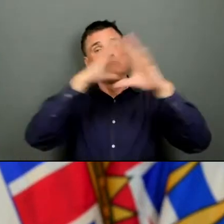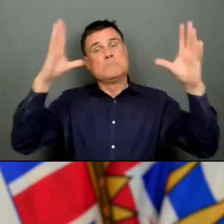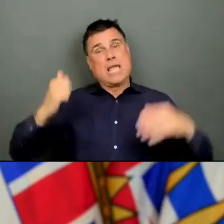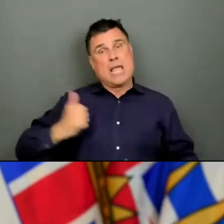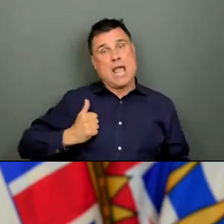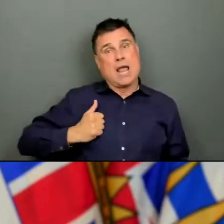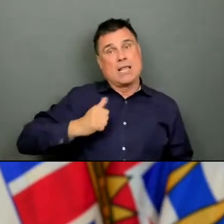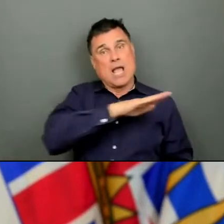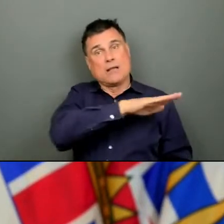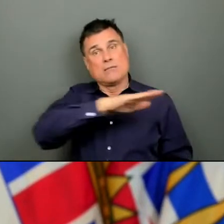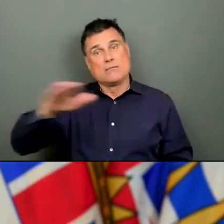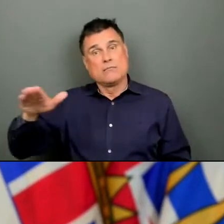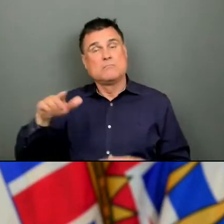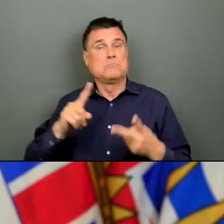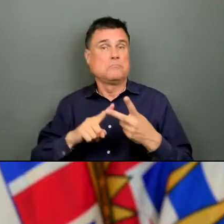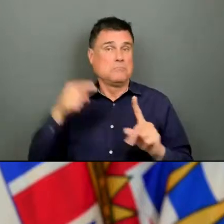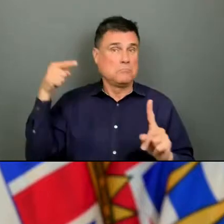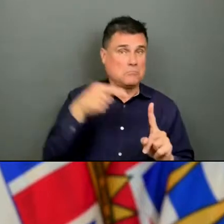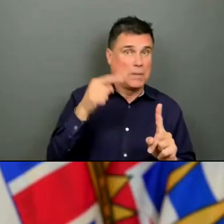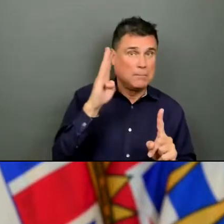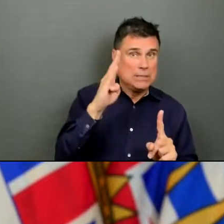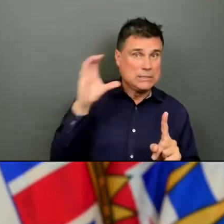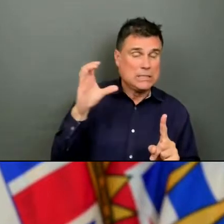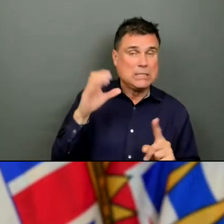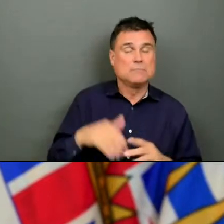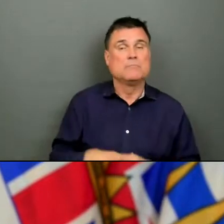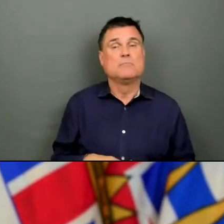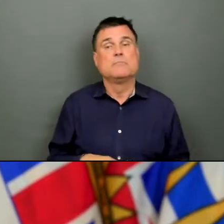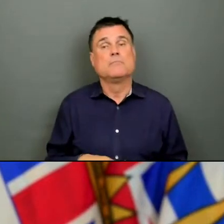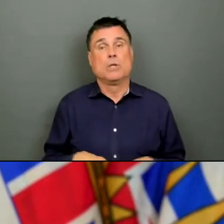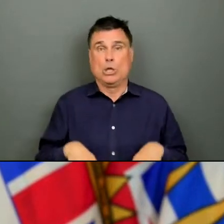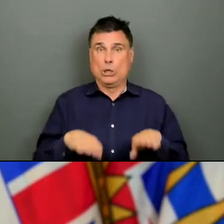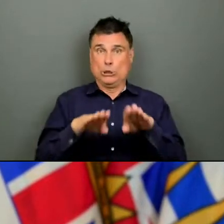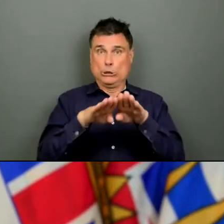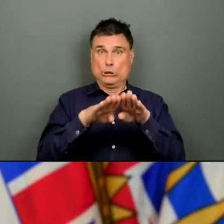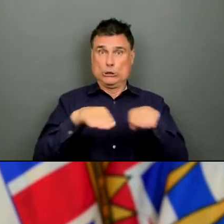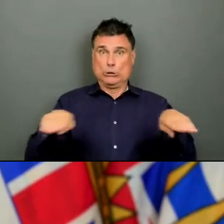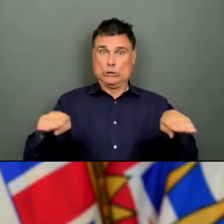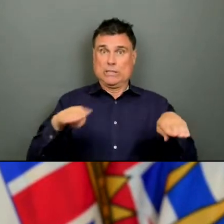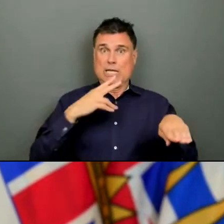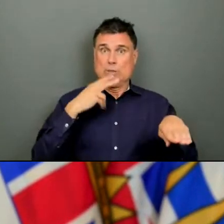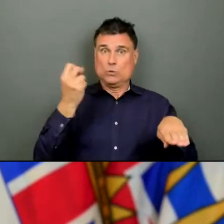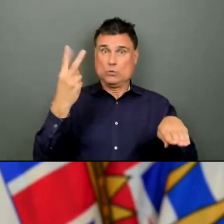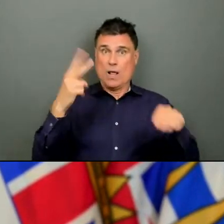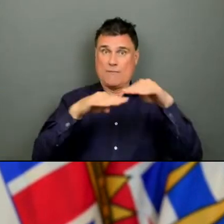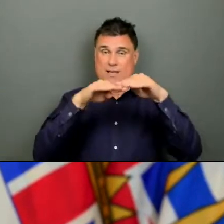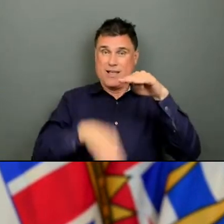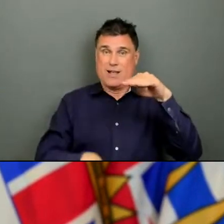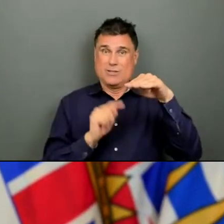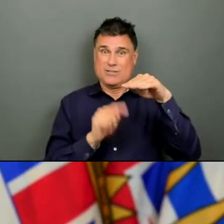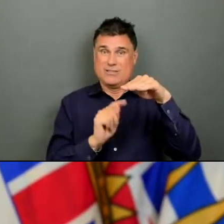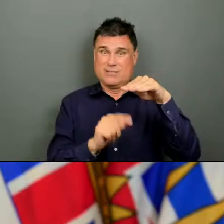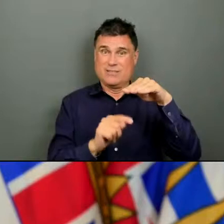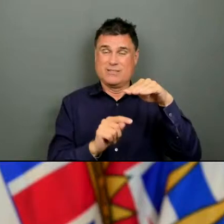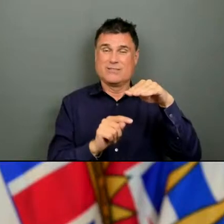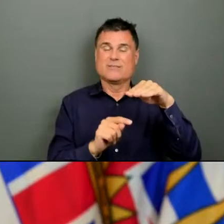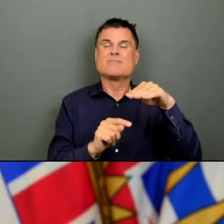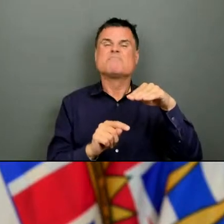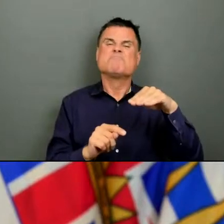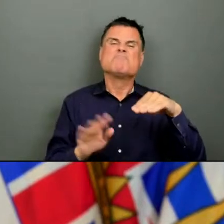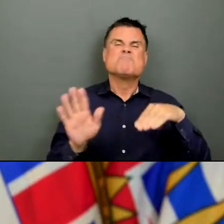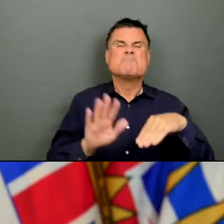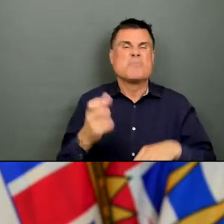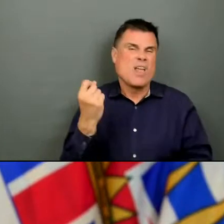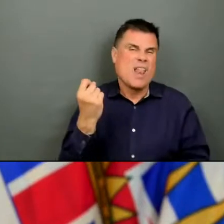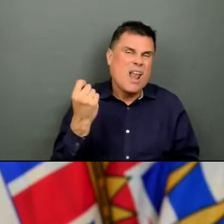the proportion of our population that are children under the age of 12 is about 11%. So we can